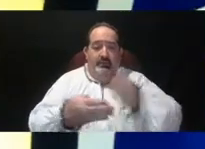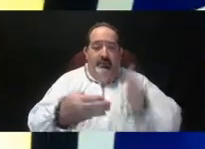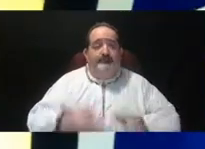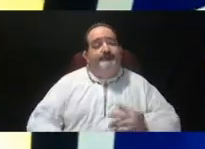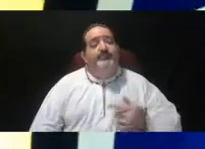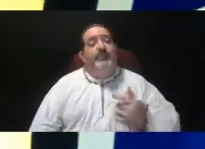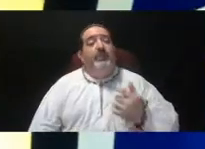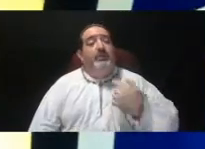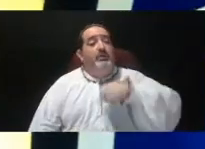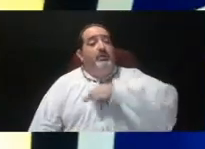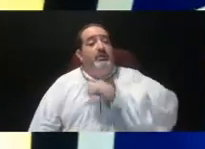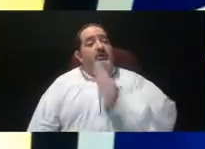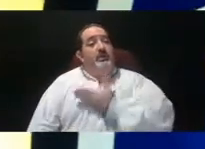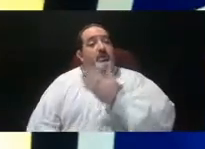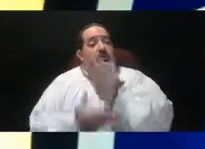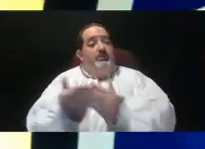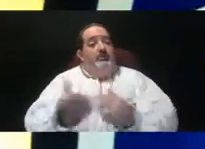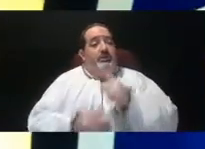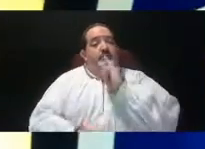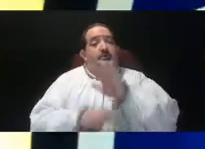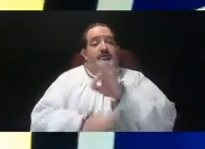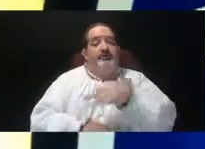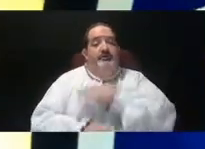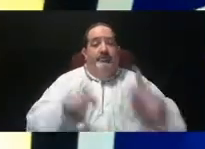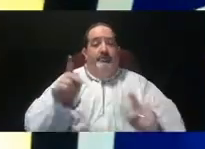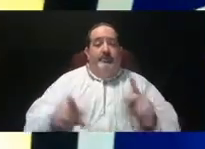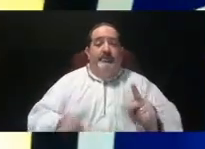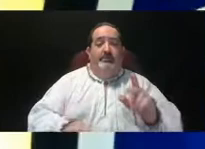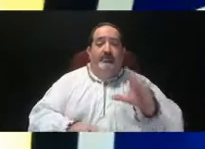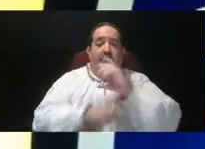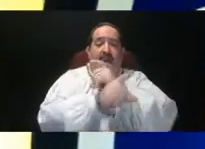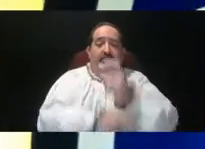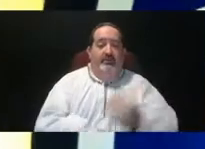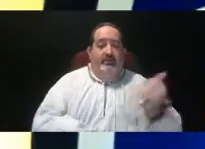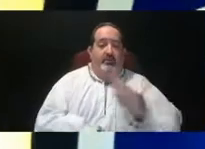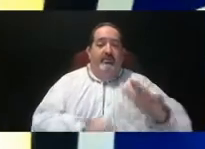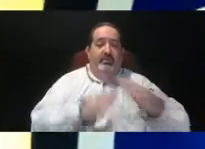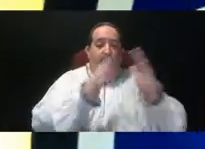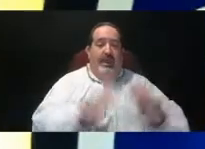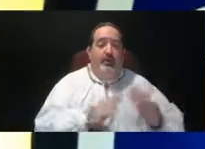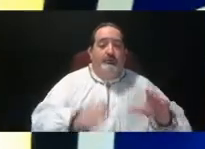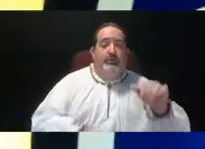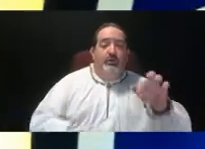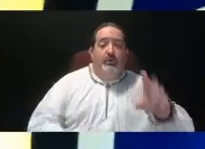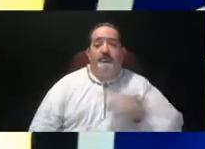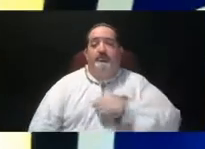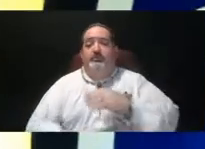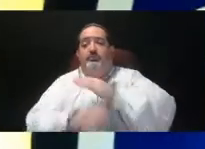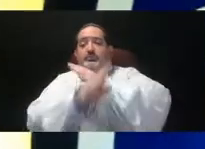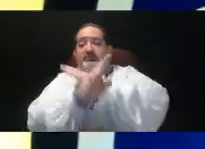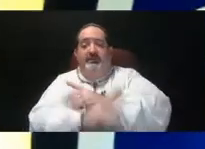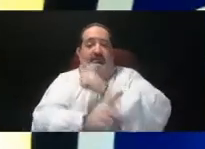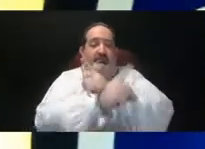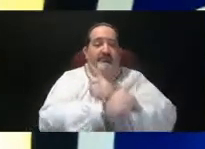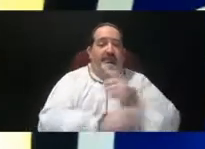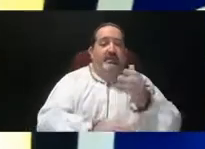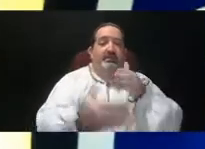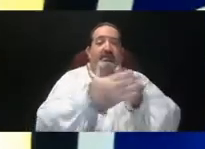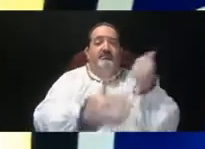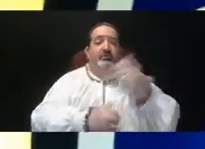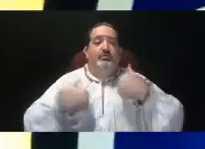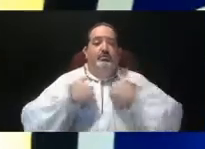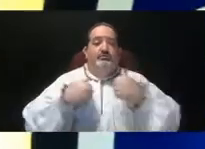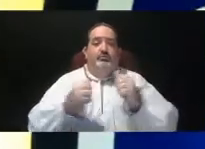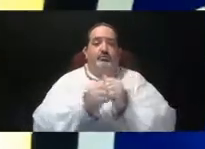And we, for our part, swear fealty to these people of Caid and to all their households, to protect and defend them against every creature with all our